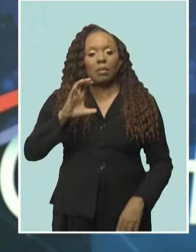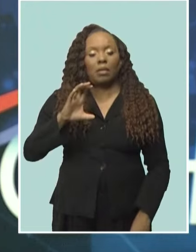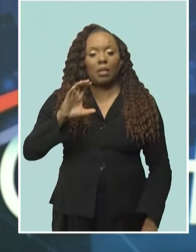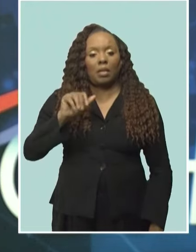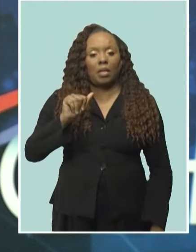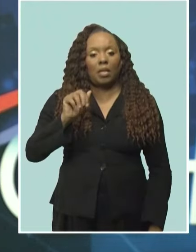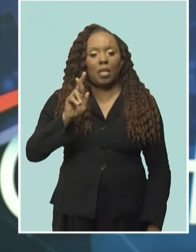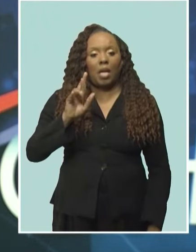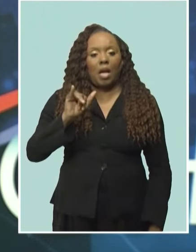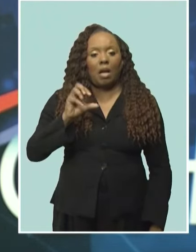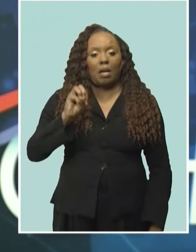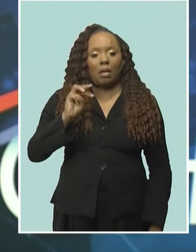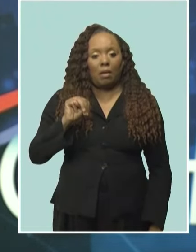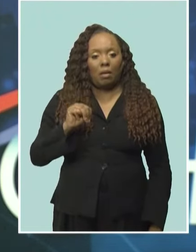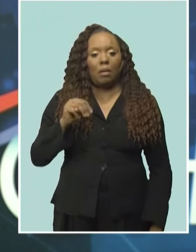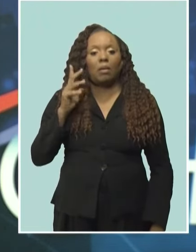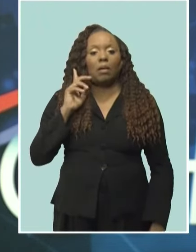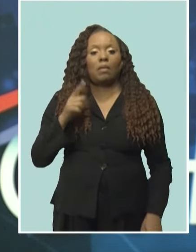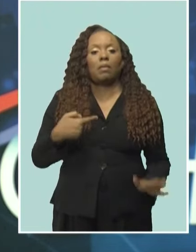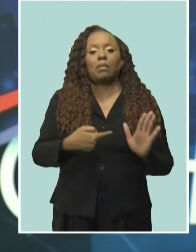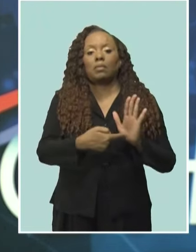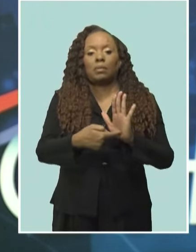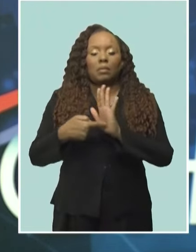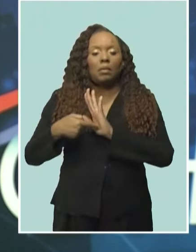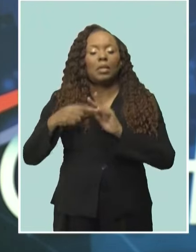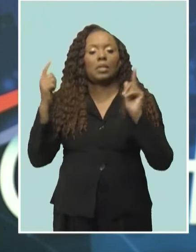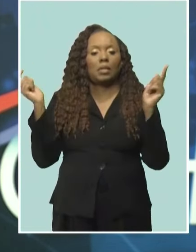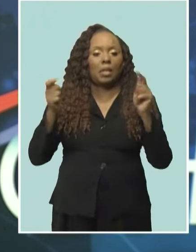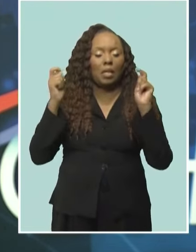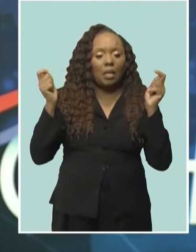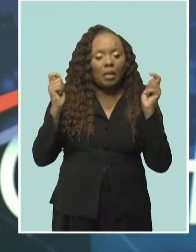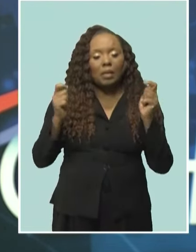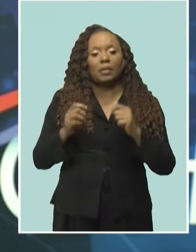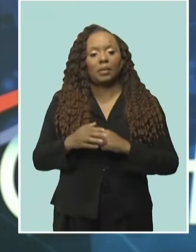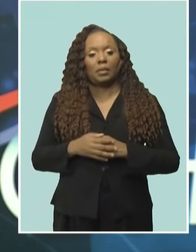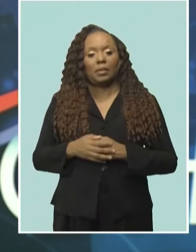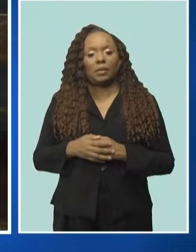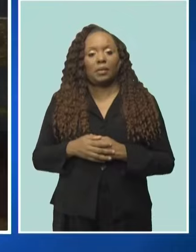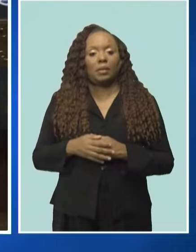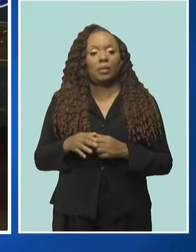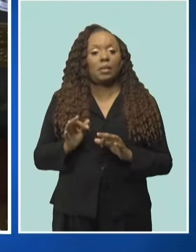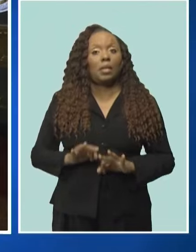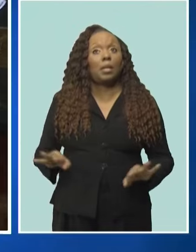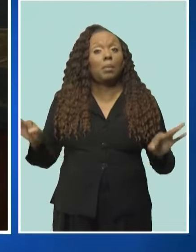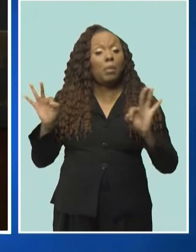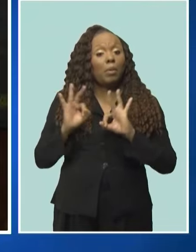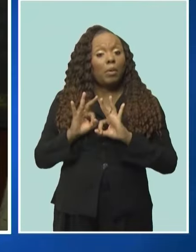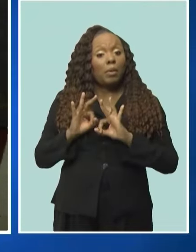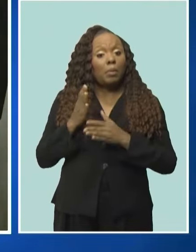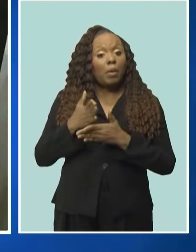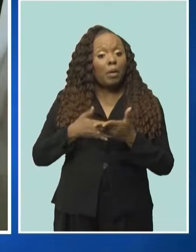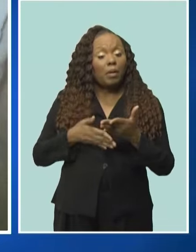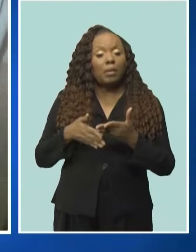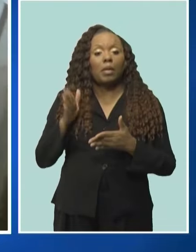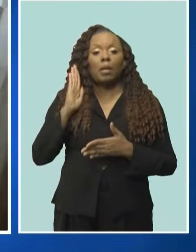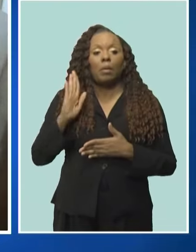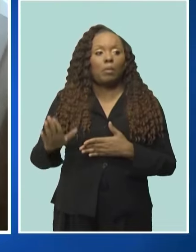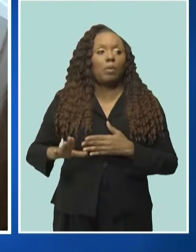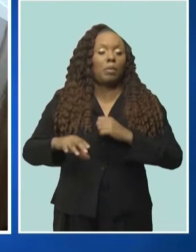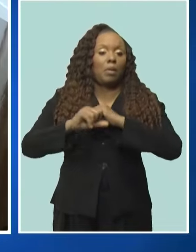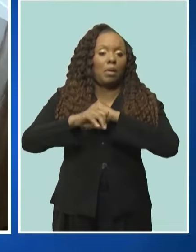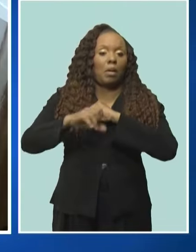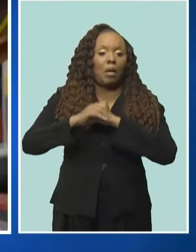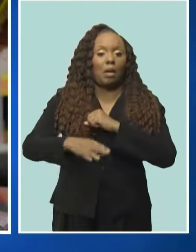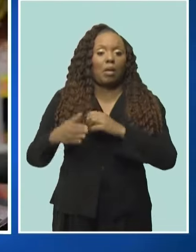of special rum products to celebrate the milestone. A key element of the session will be promoting responsible drinking and